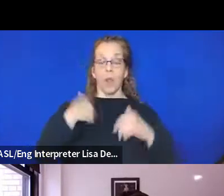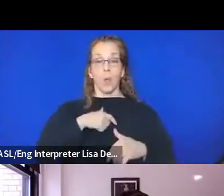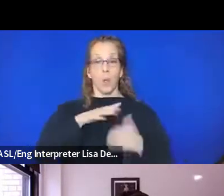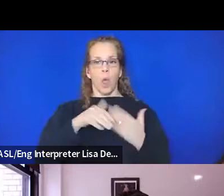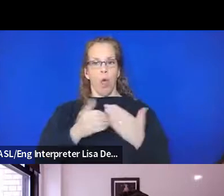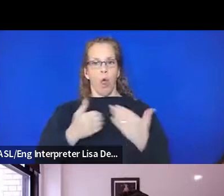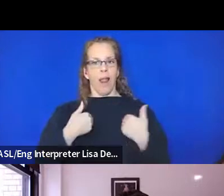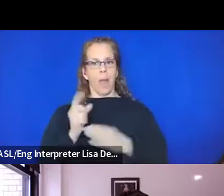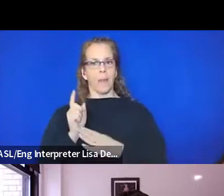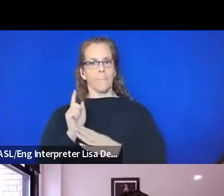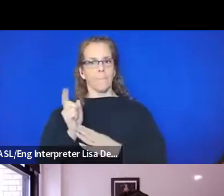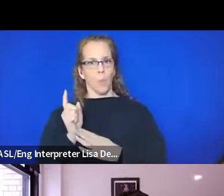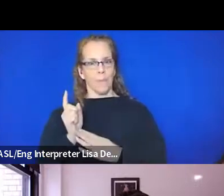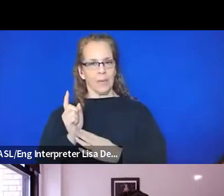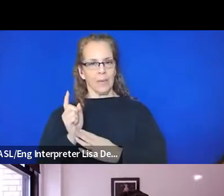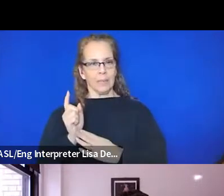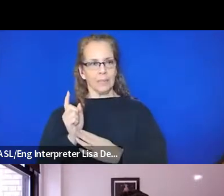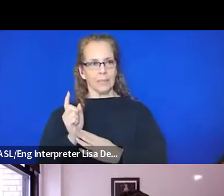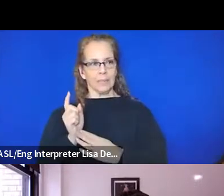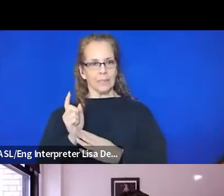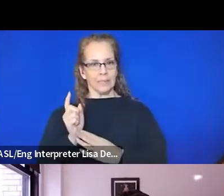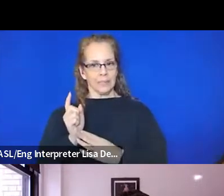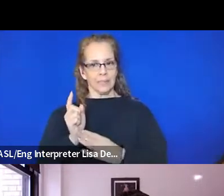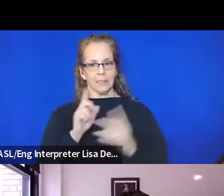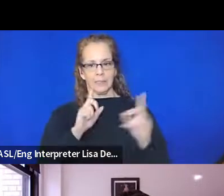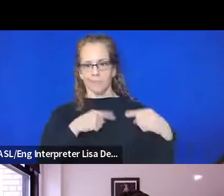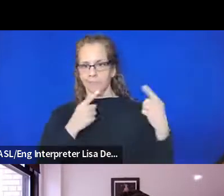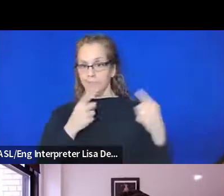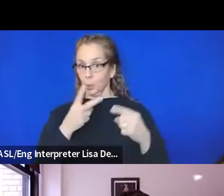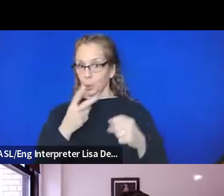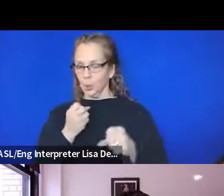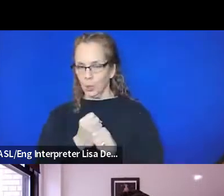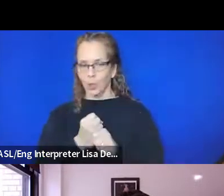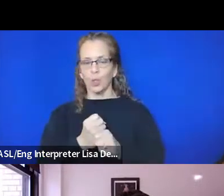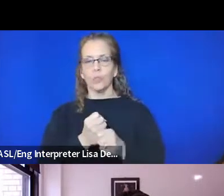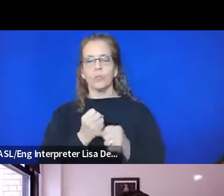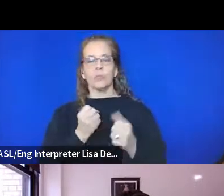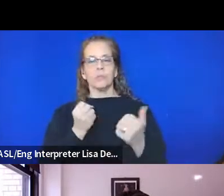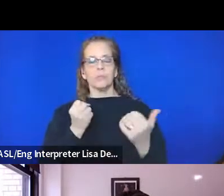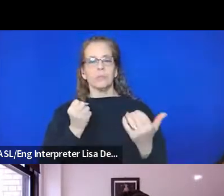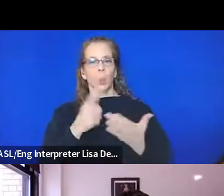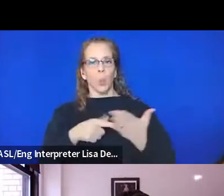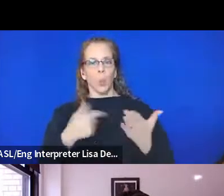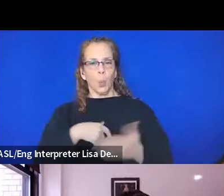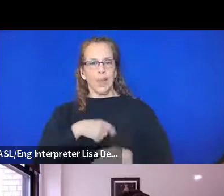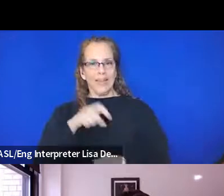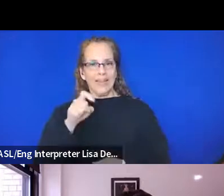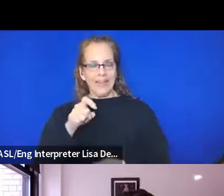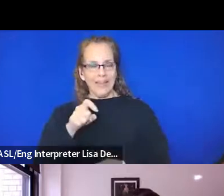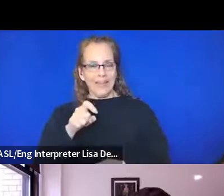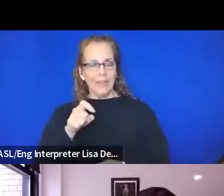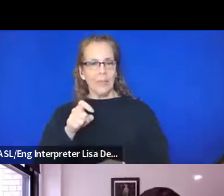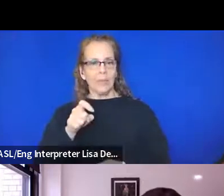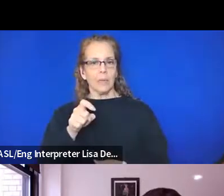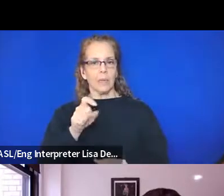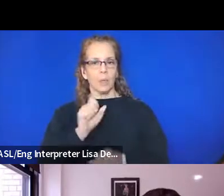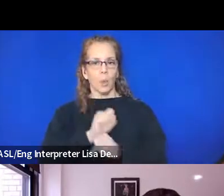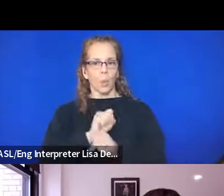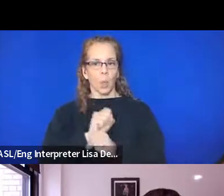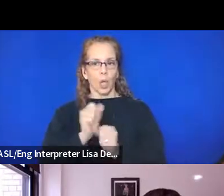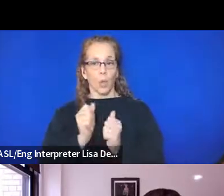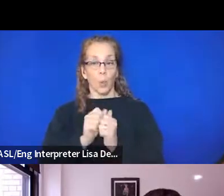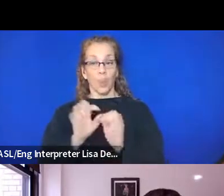to consider what we need to spend time, you know, working with family, et cetera, in